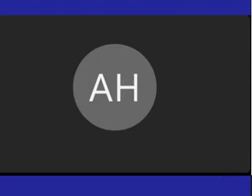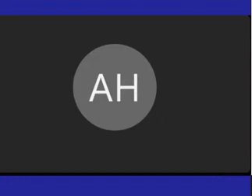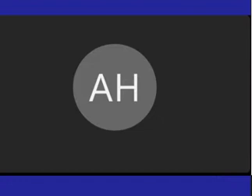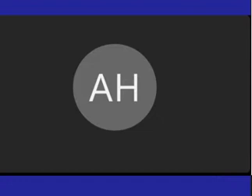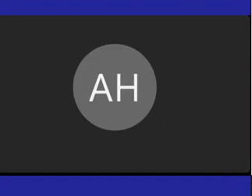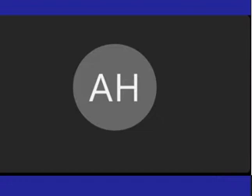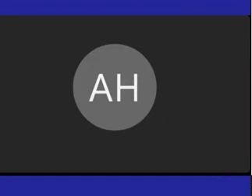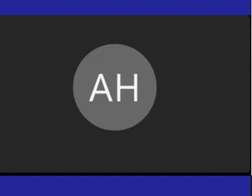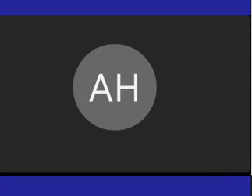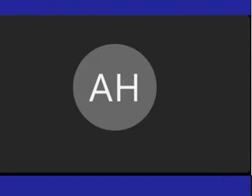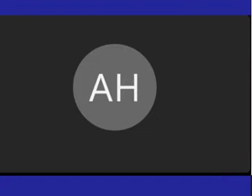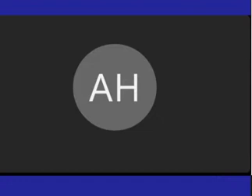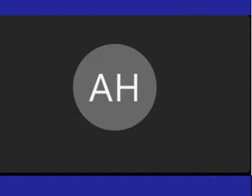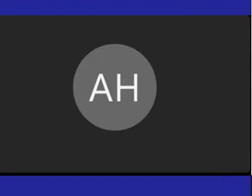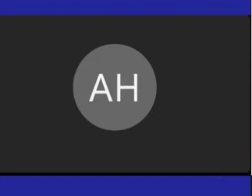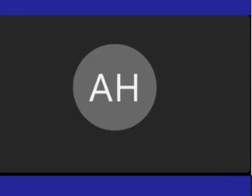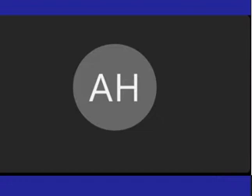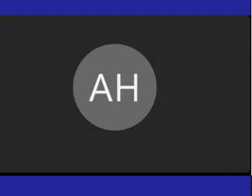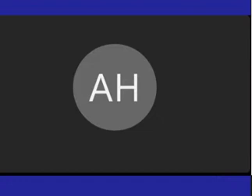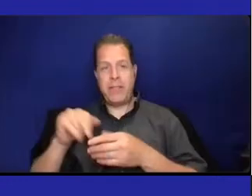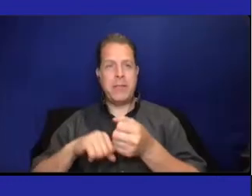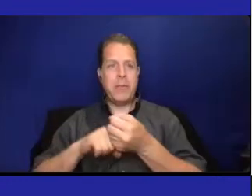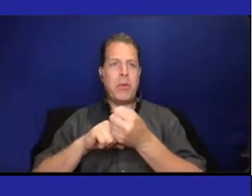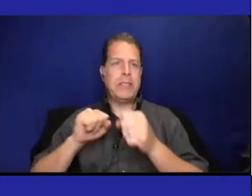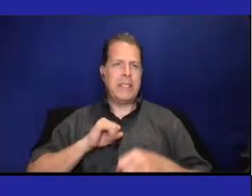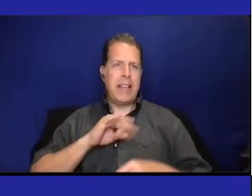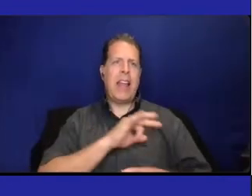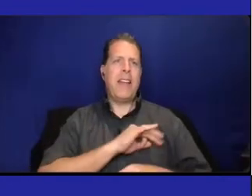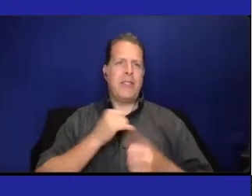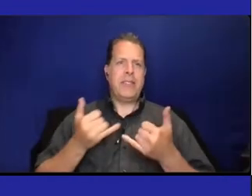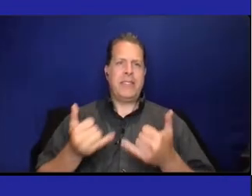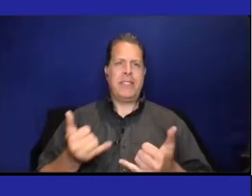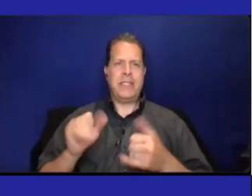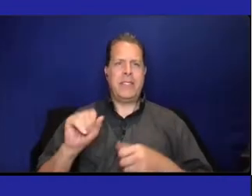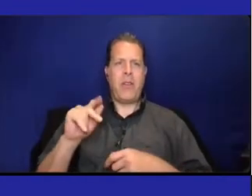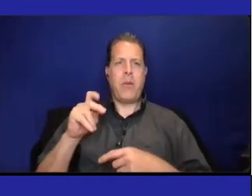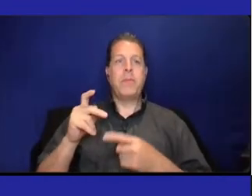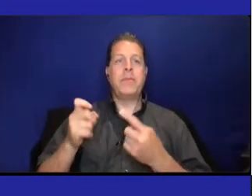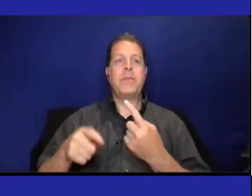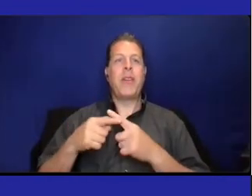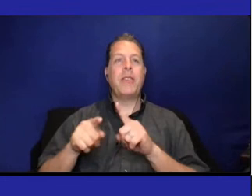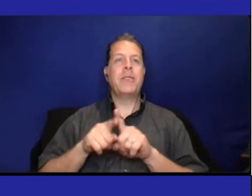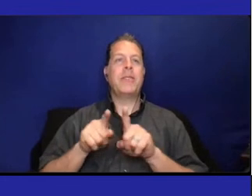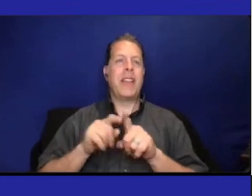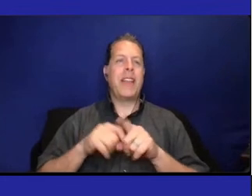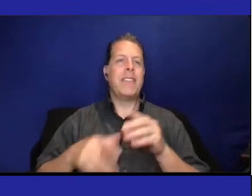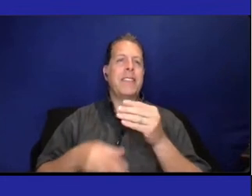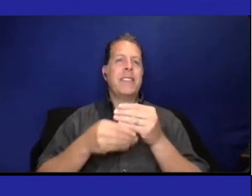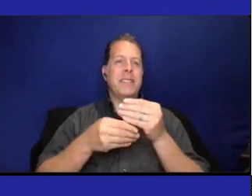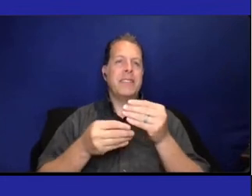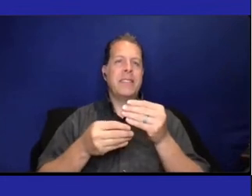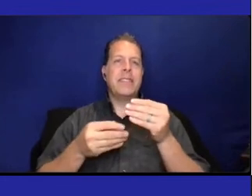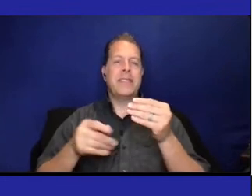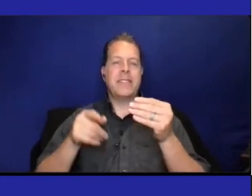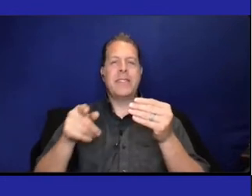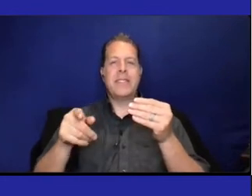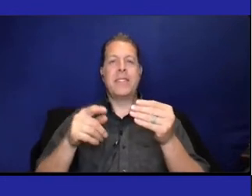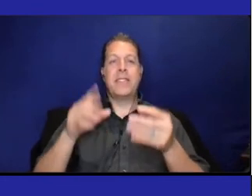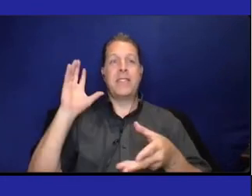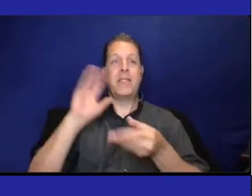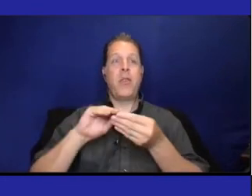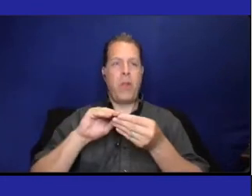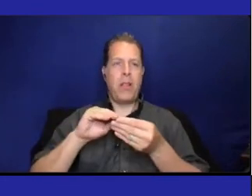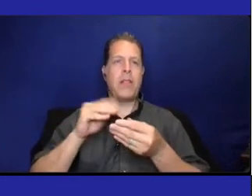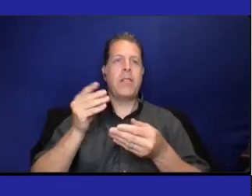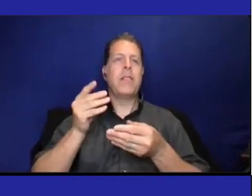and support staff for modification of existing scope, and increases in allocations are still within the total project budget allocated